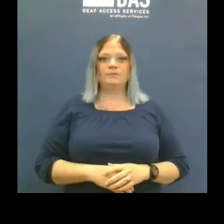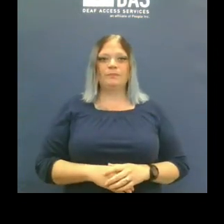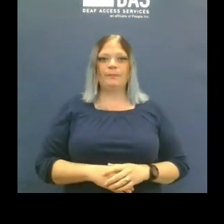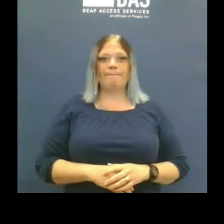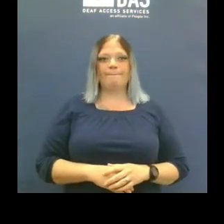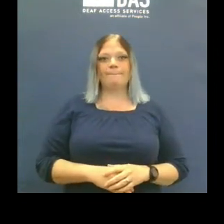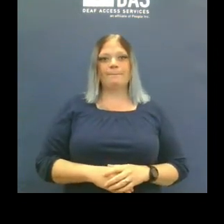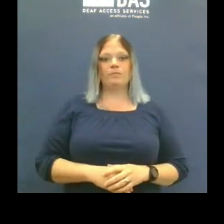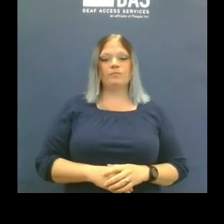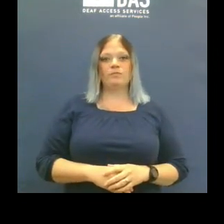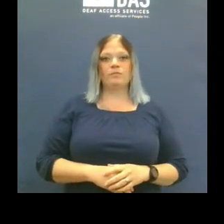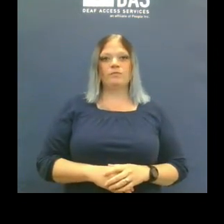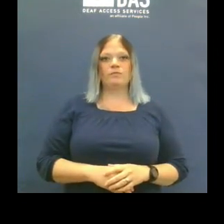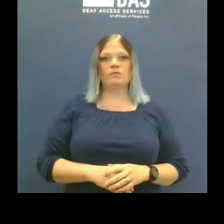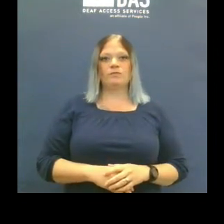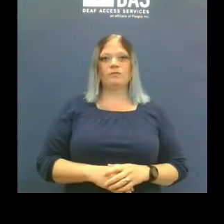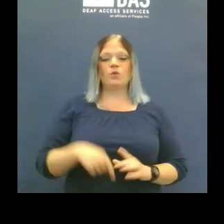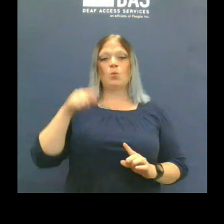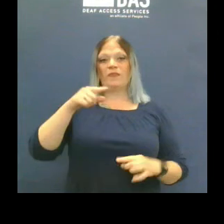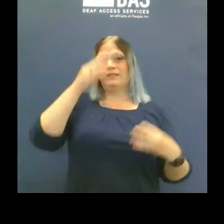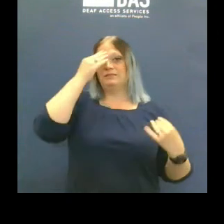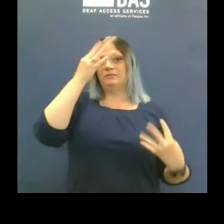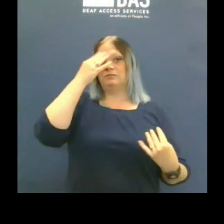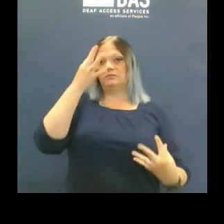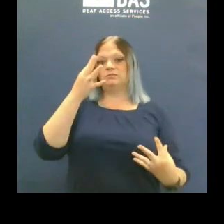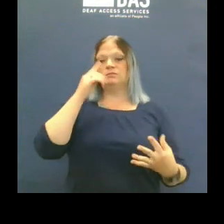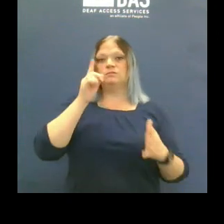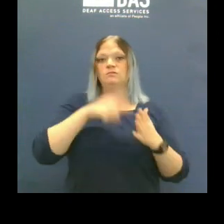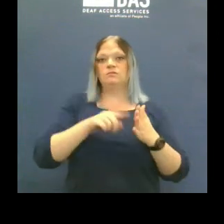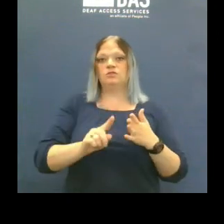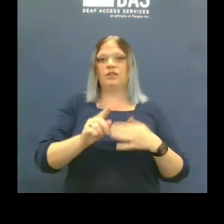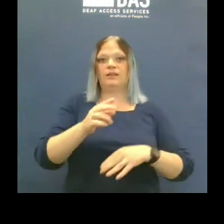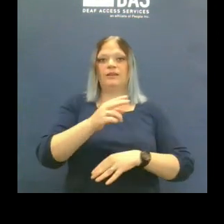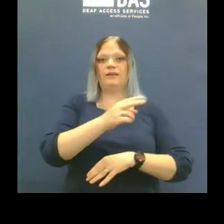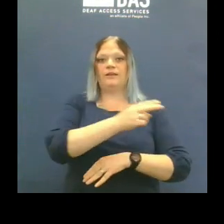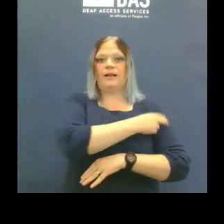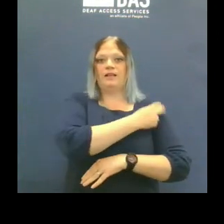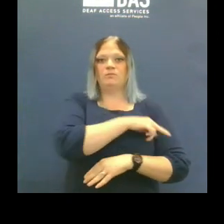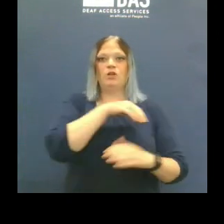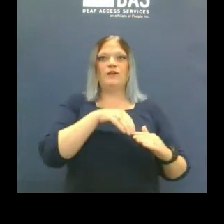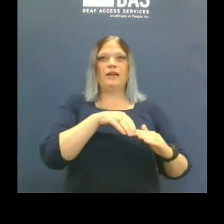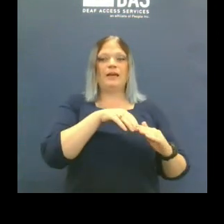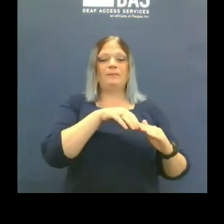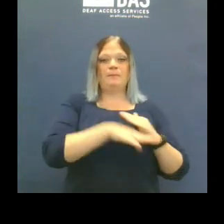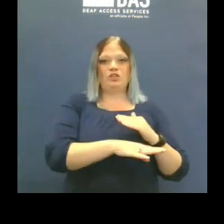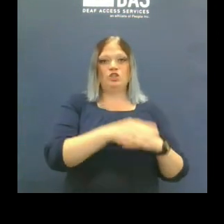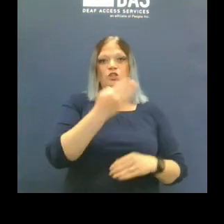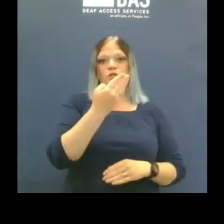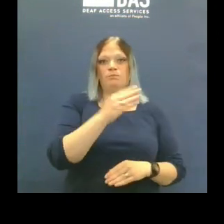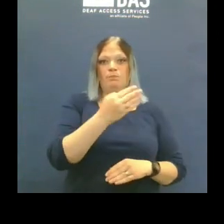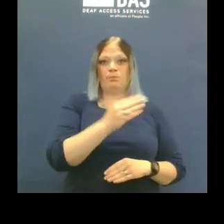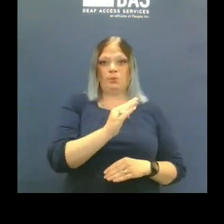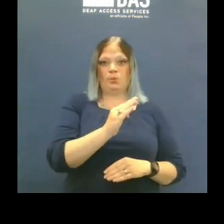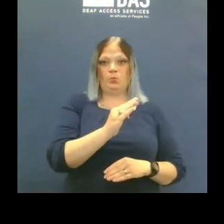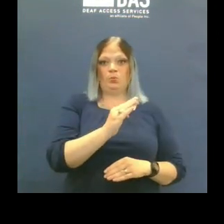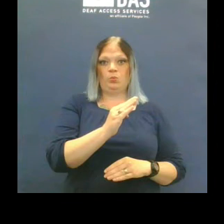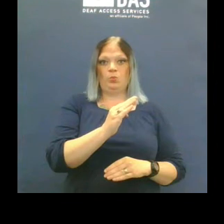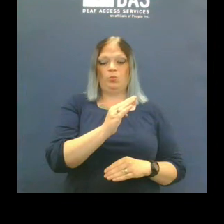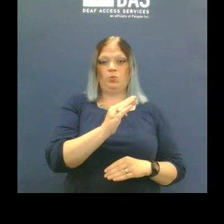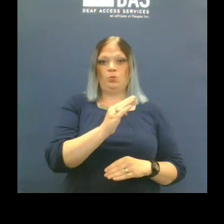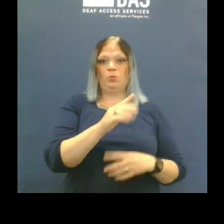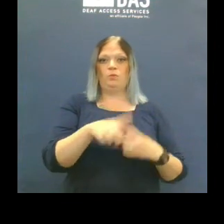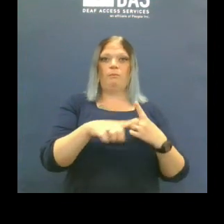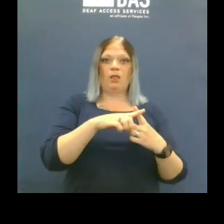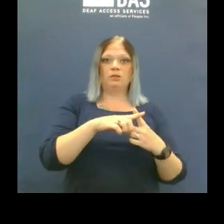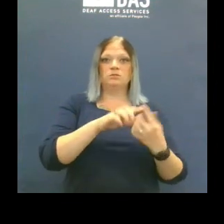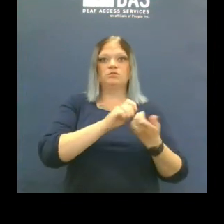So these are data looking at the hospital admissions in blue. So that's admissions plus conversions,